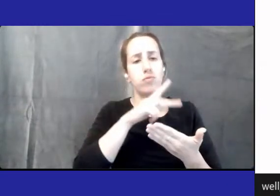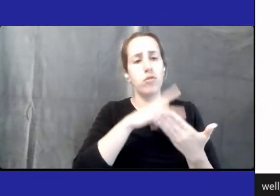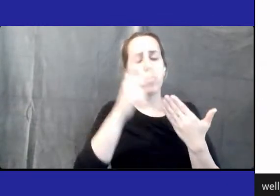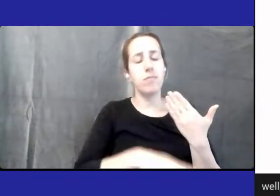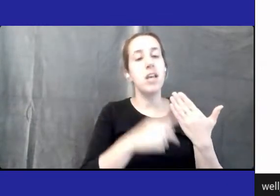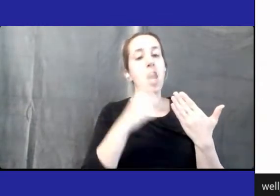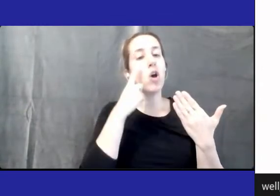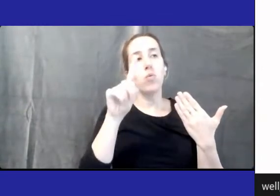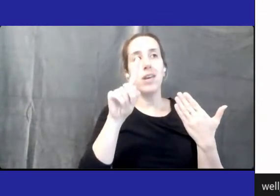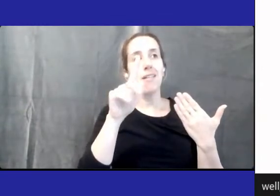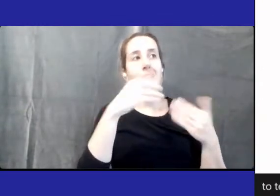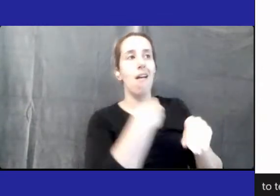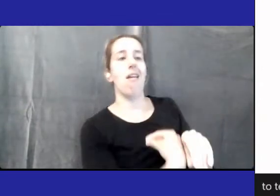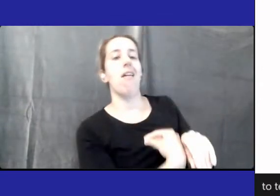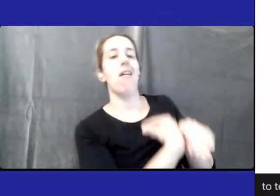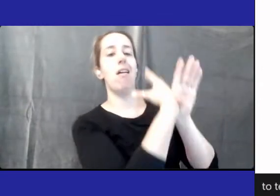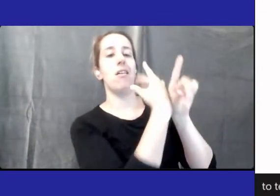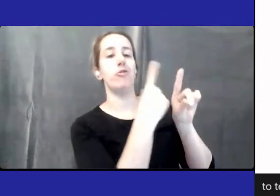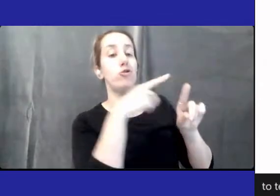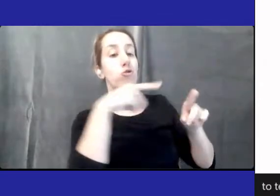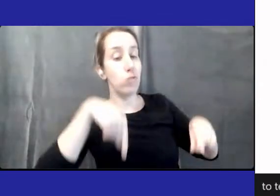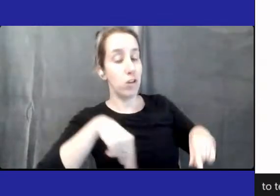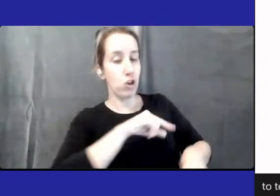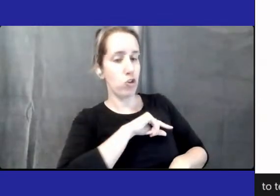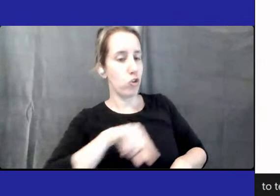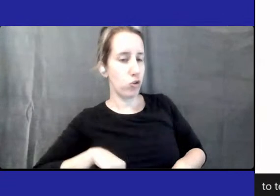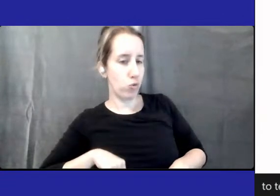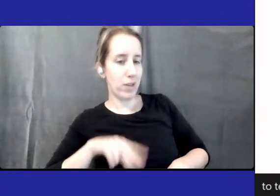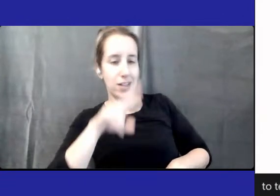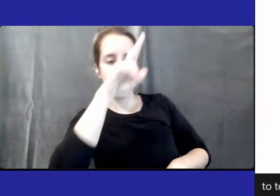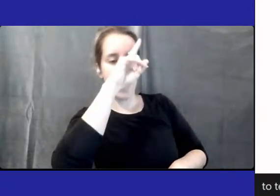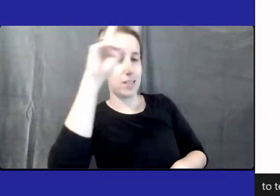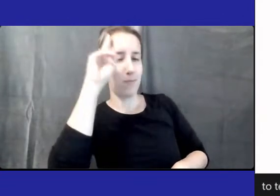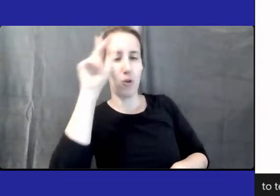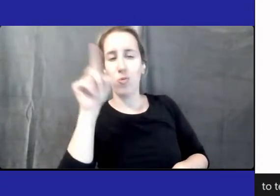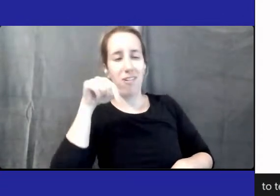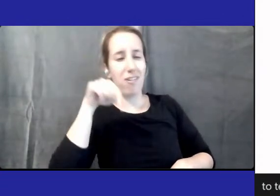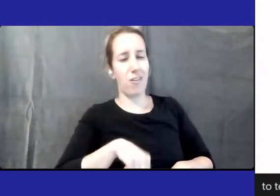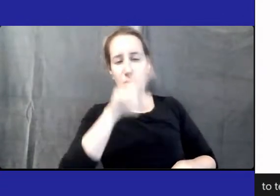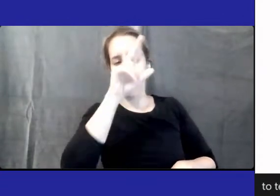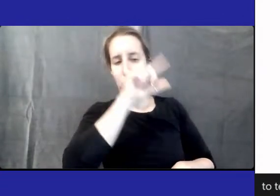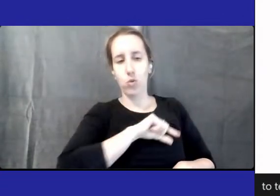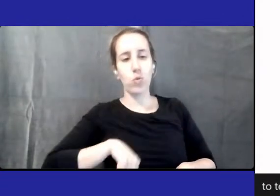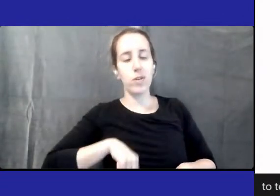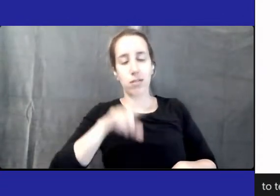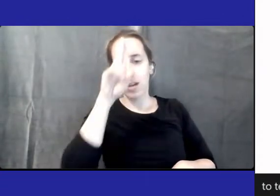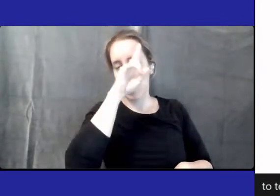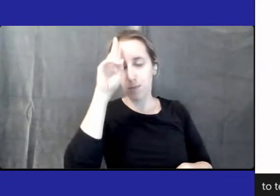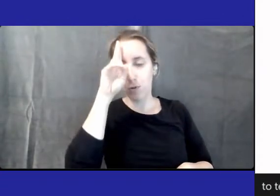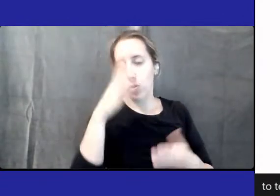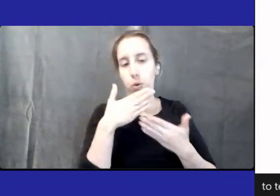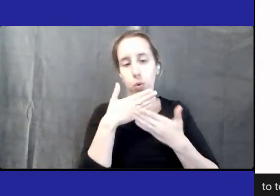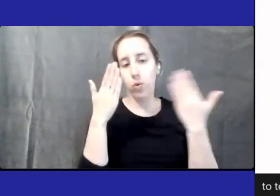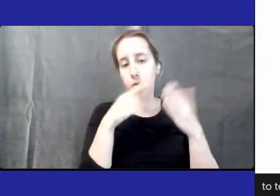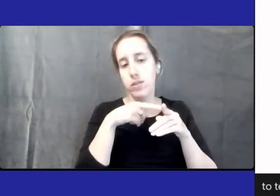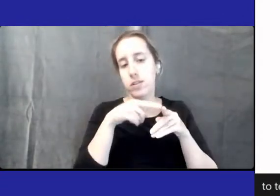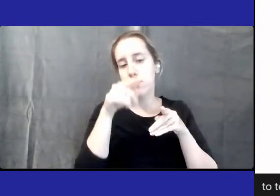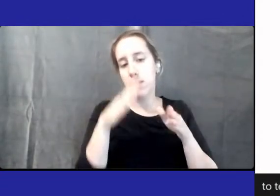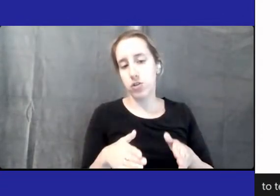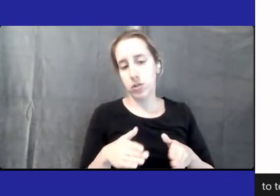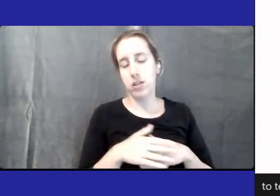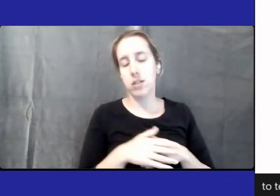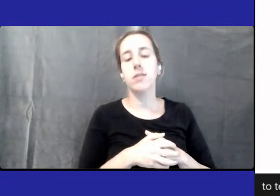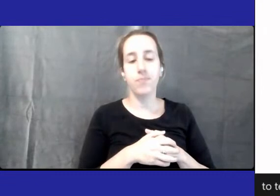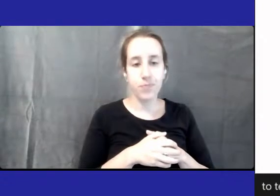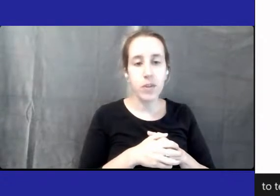they don't have those specialists. One of our facilities has published on using this AI platform to assist in the